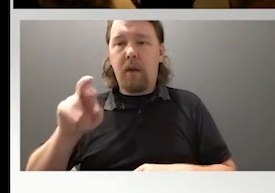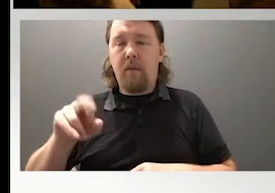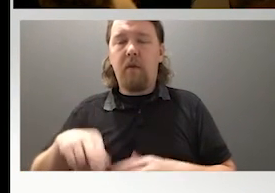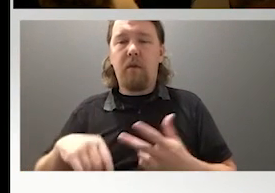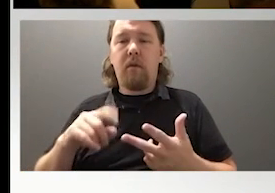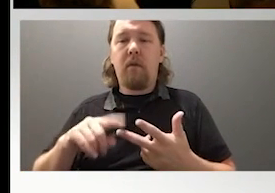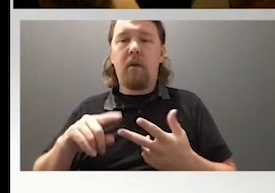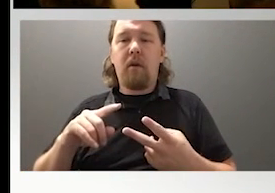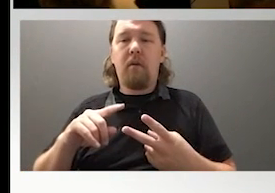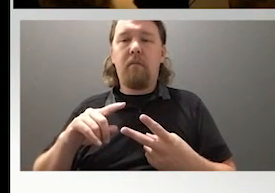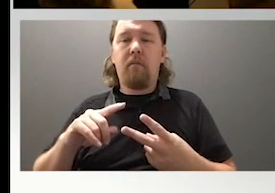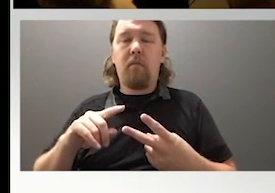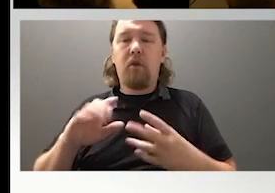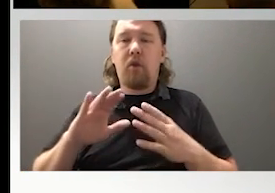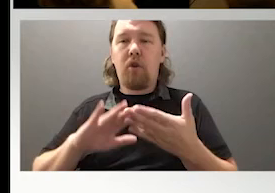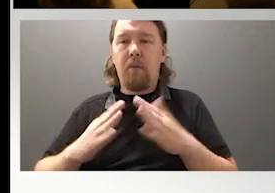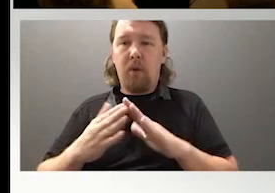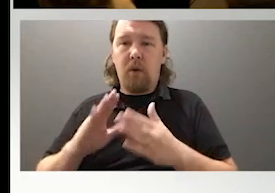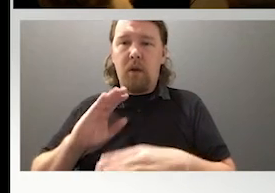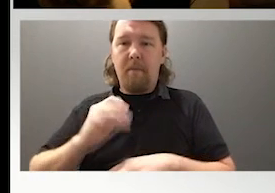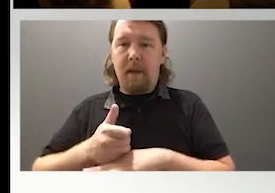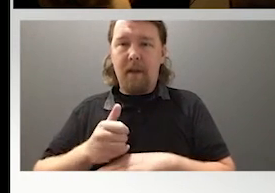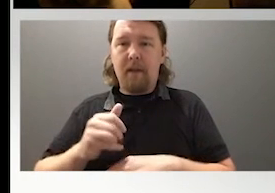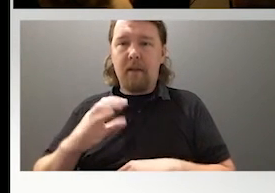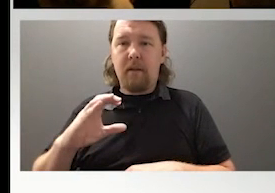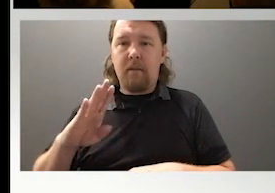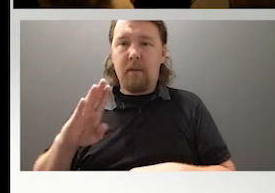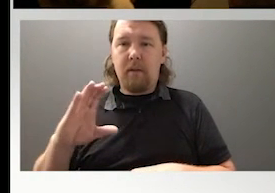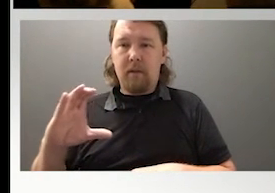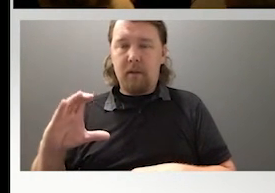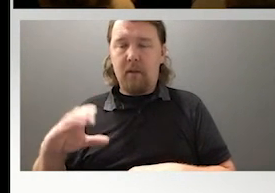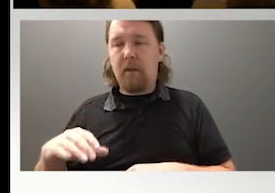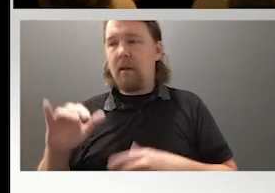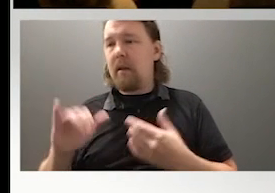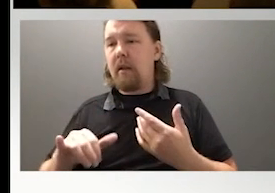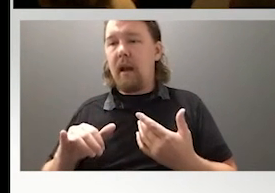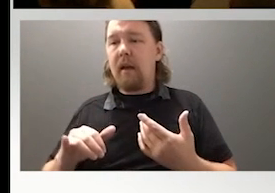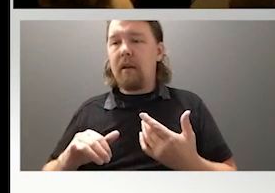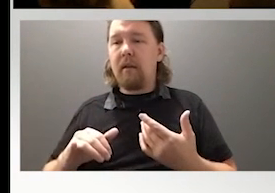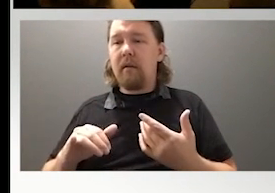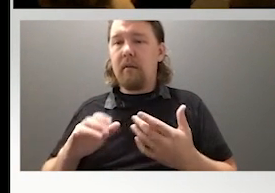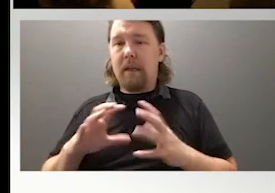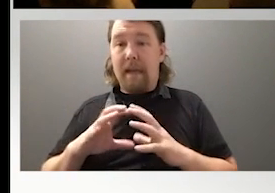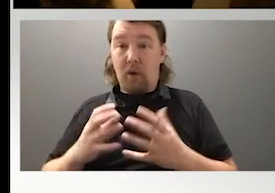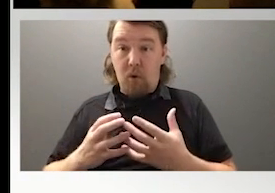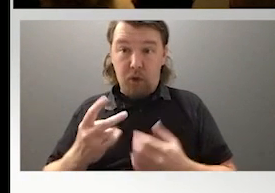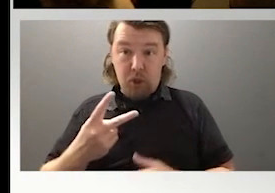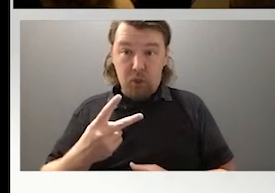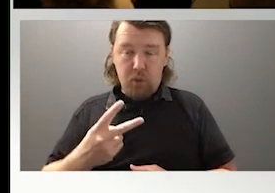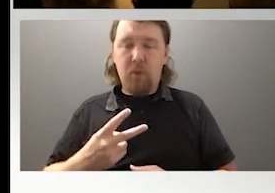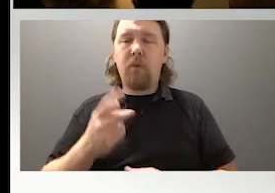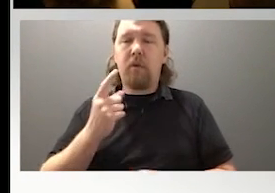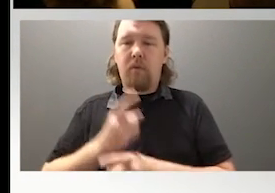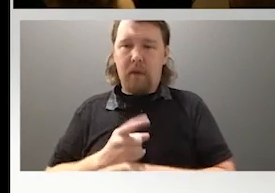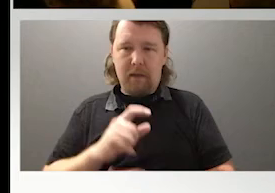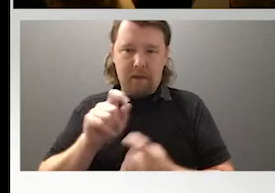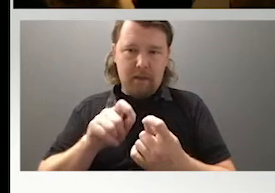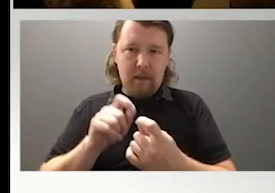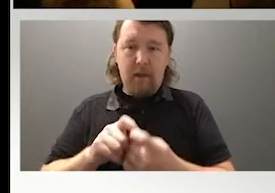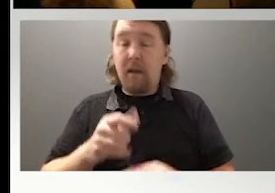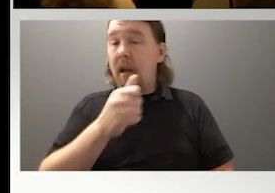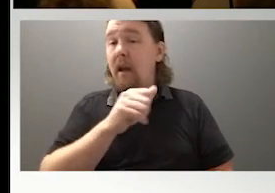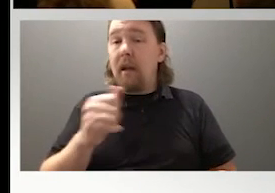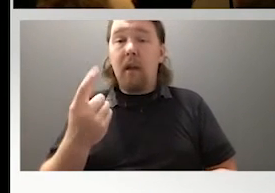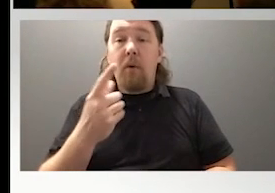care, CBC, that would be priority category 2, thank you. Exactly right. So